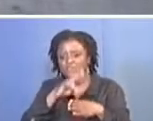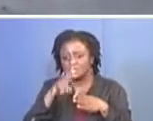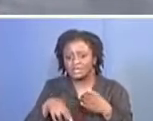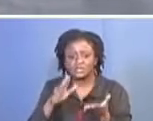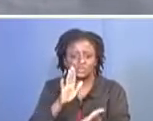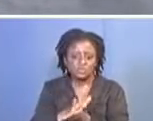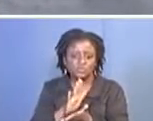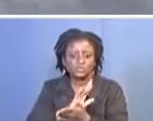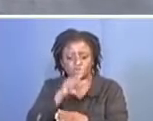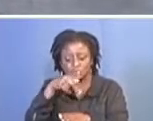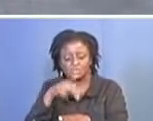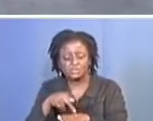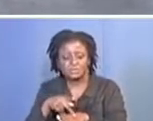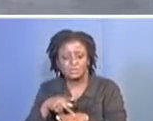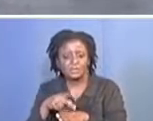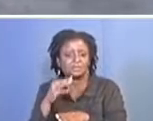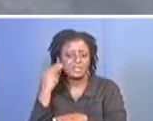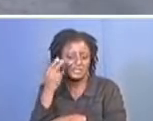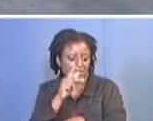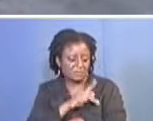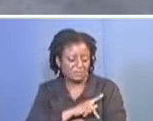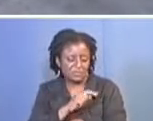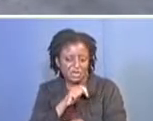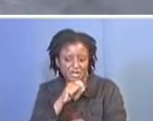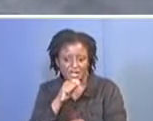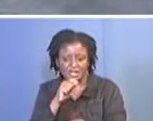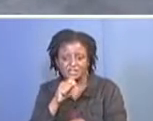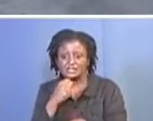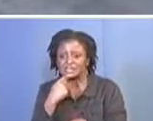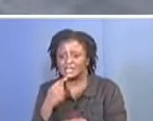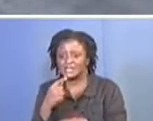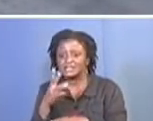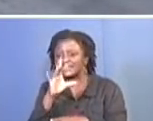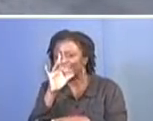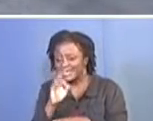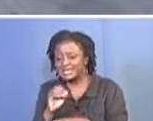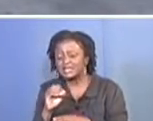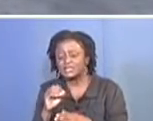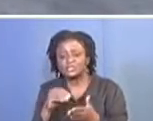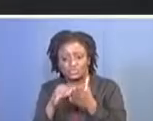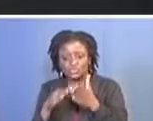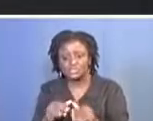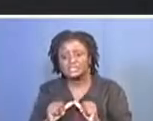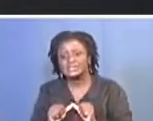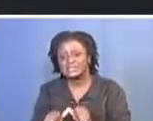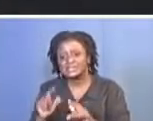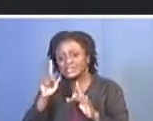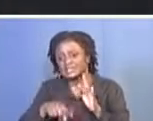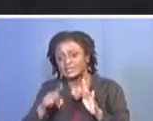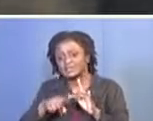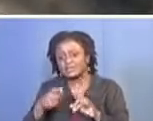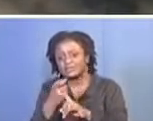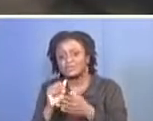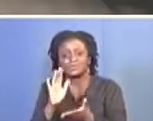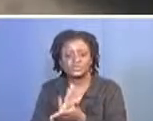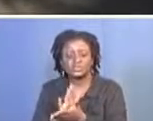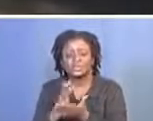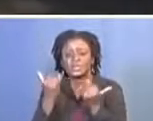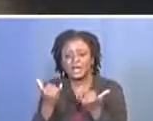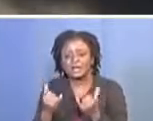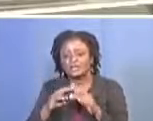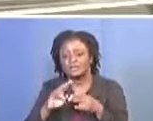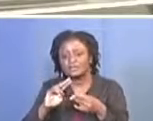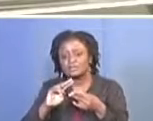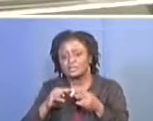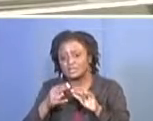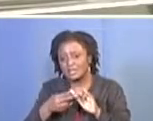principal, Manencia Pratt, says 80 students were consistently absent from school, and now that number has been reduced to